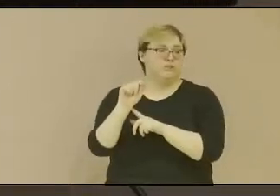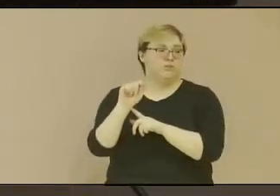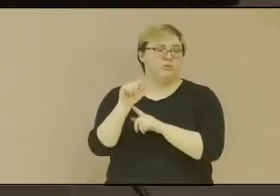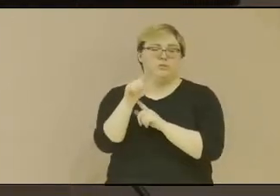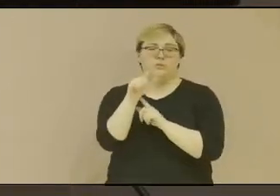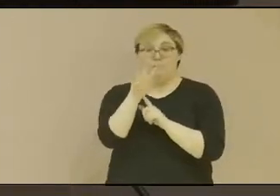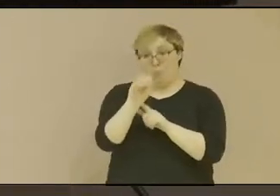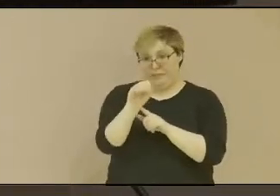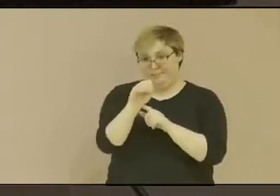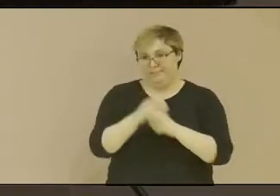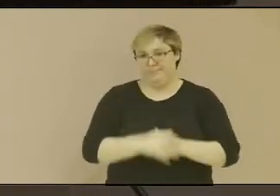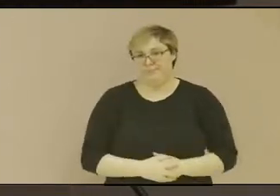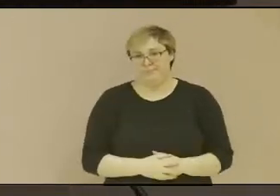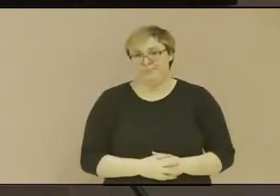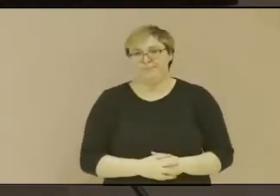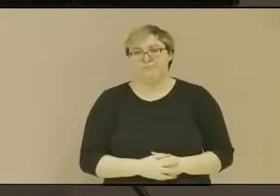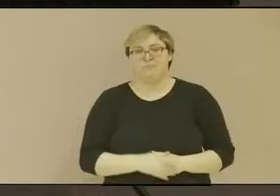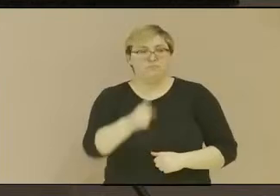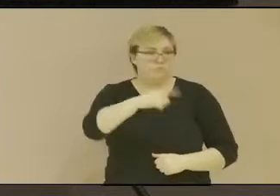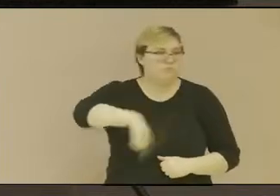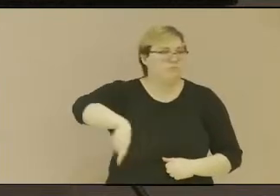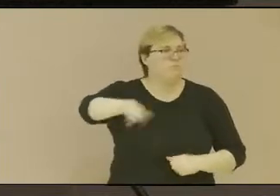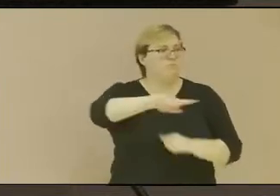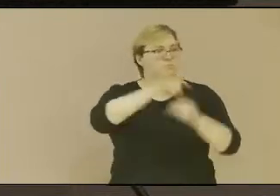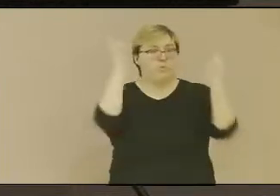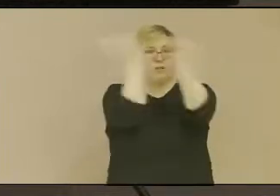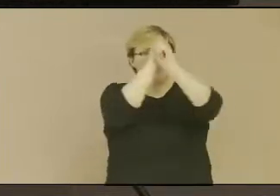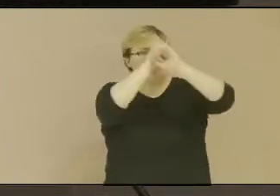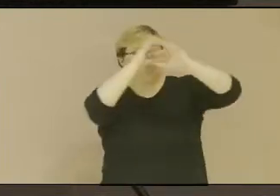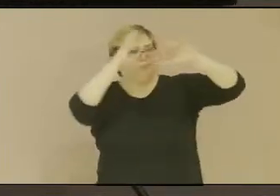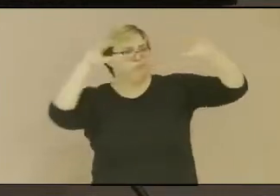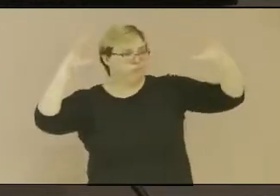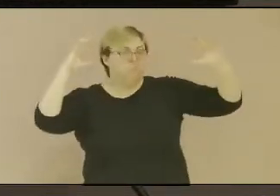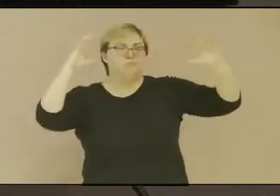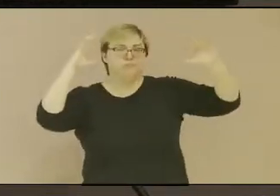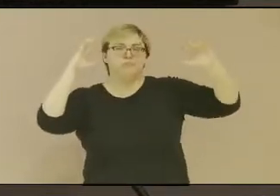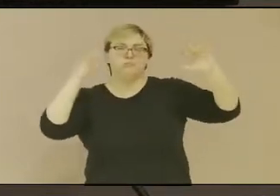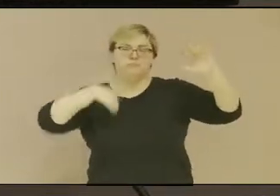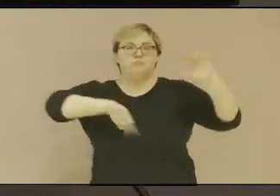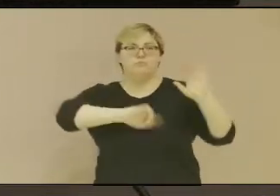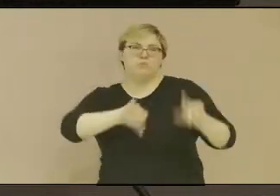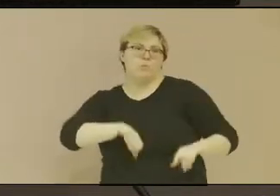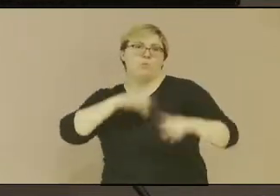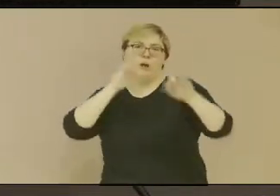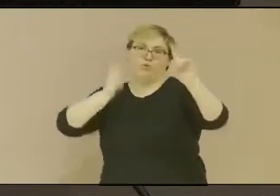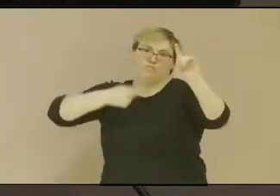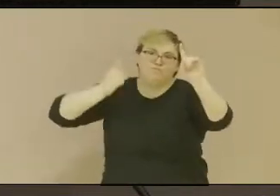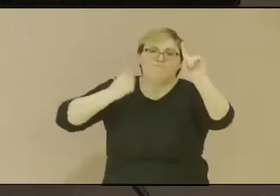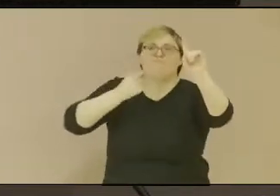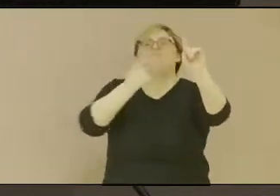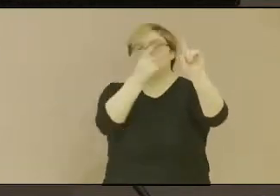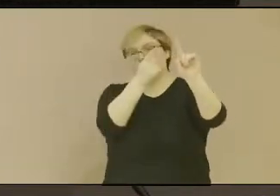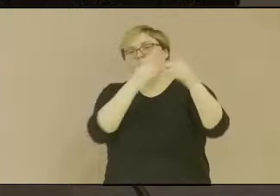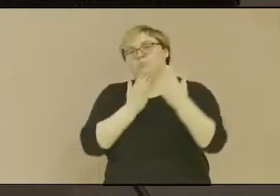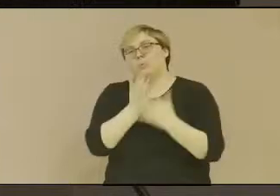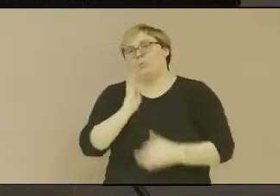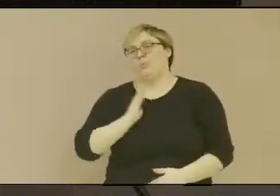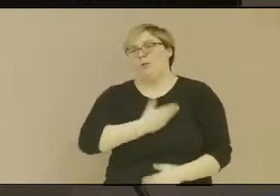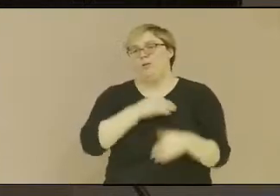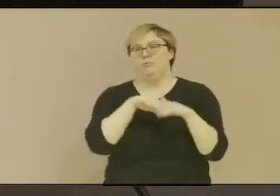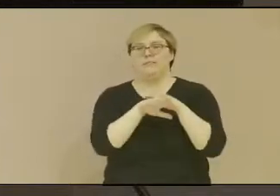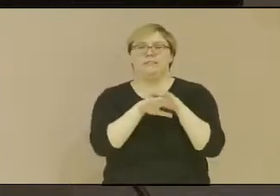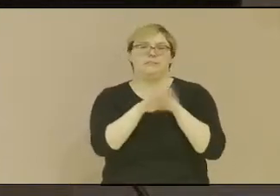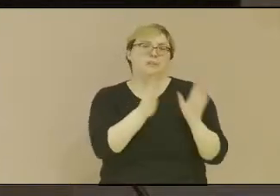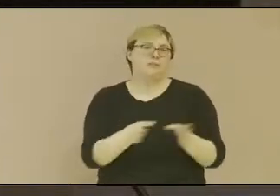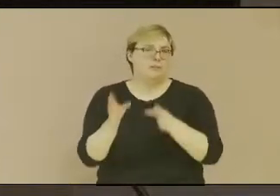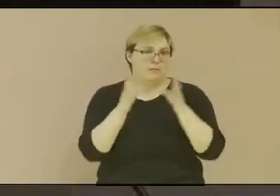to achieve. At King's, we are proud to contribute to this work through our accessibility plan, which calls on us to